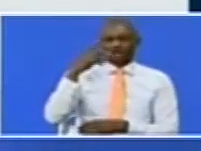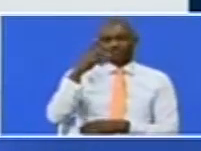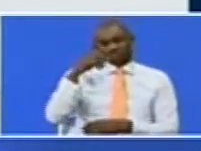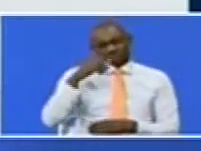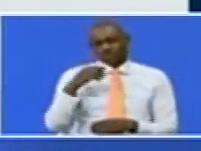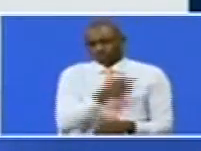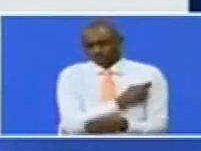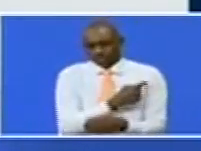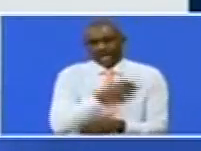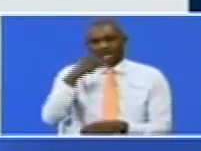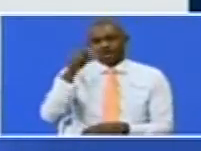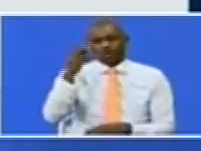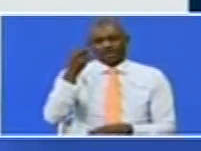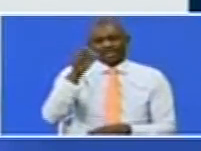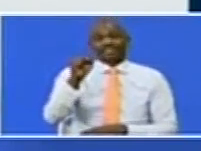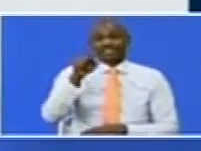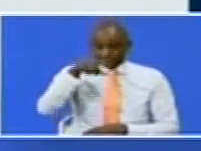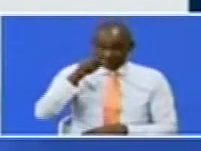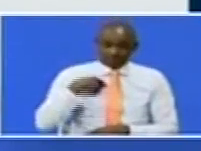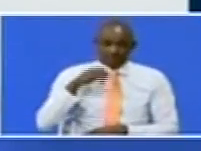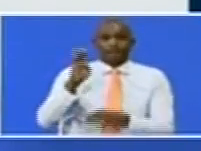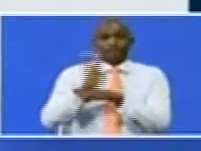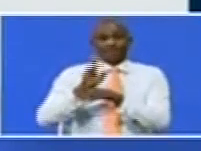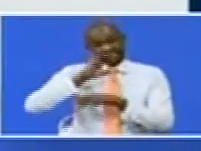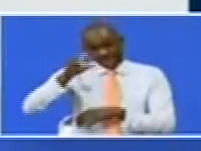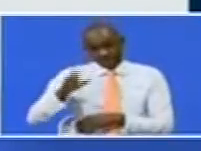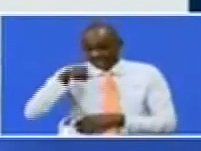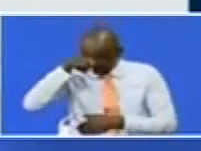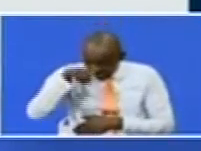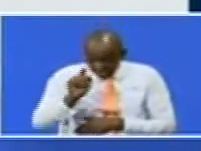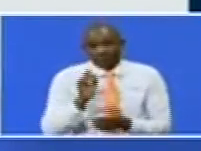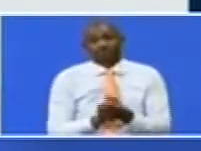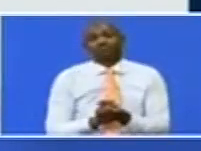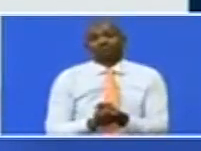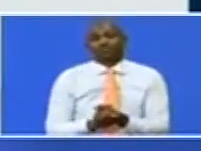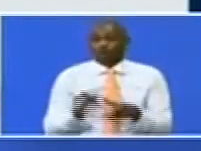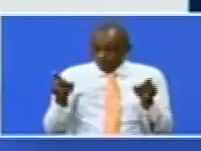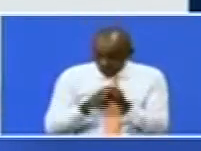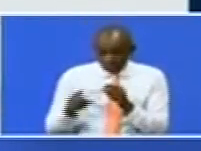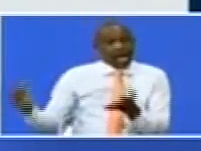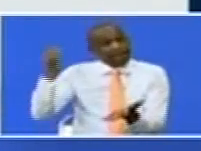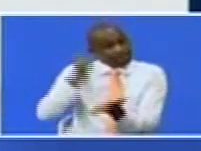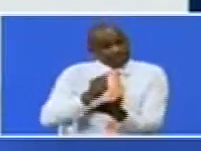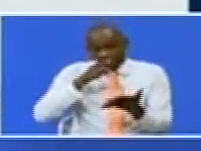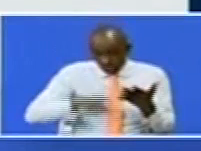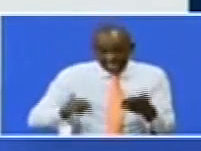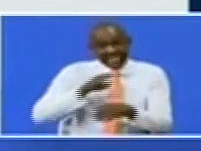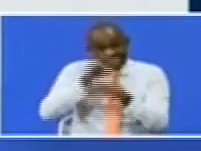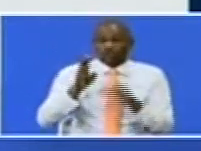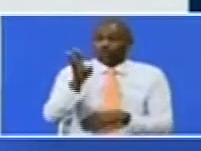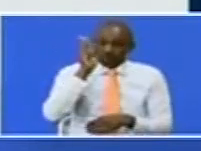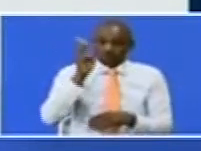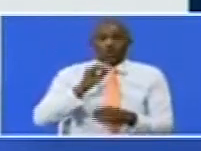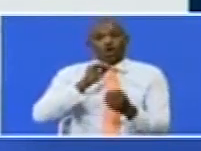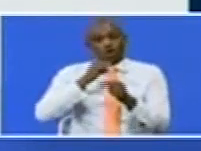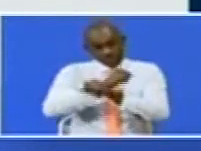Dr. Julius Conness, who comes from Bomet County, still in South Rift, has also been appointed National Water